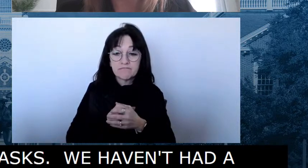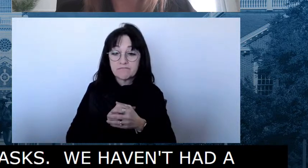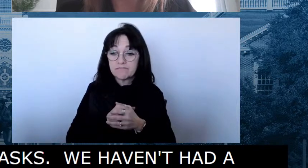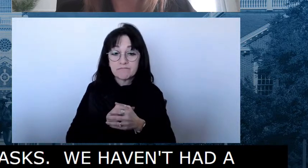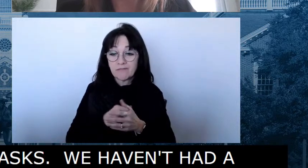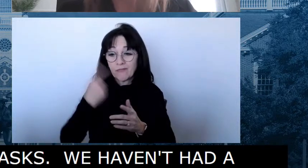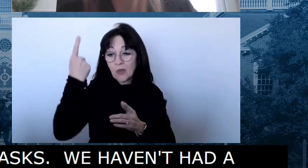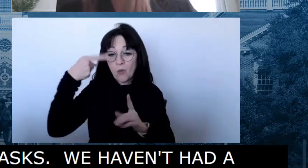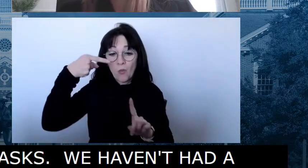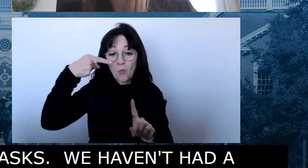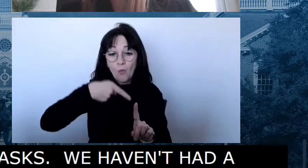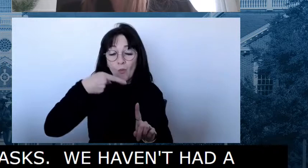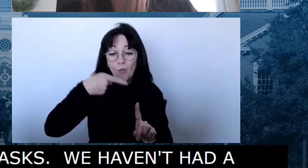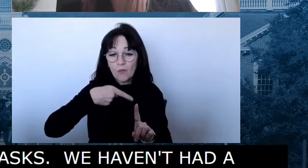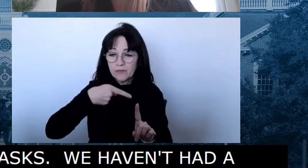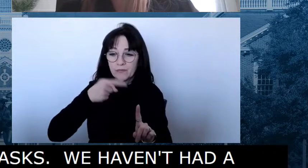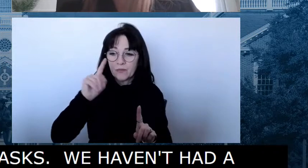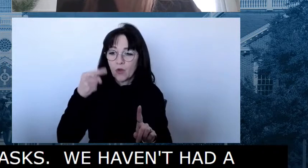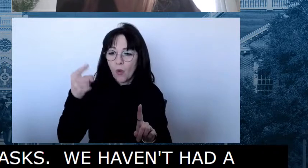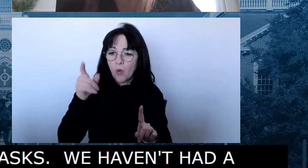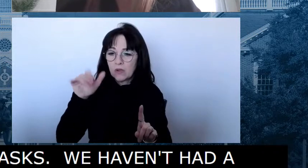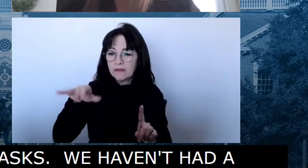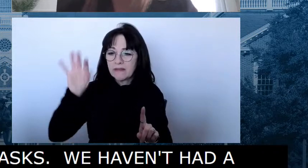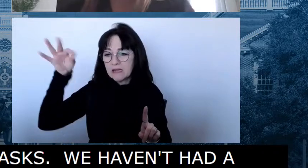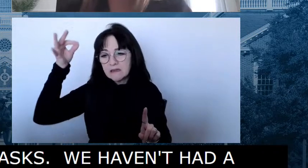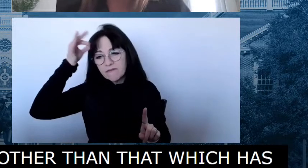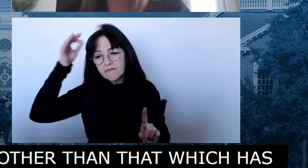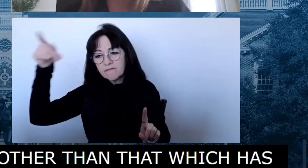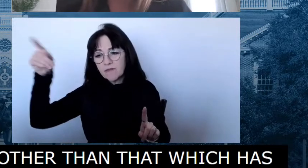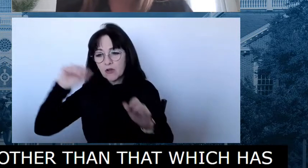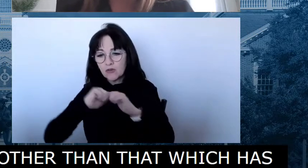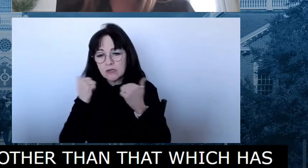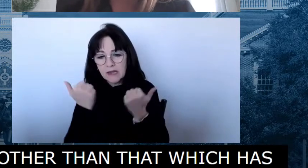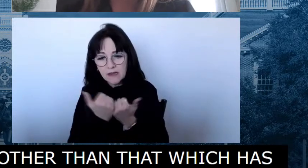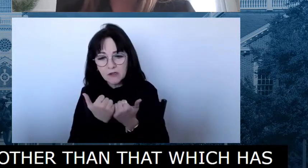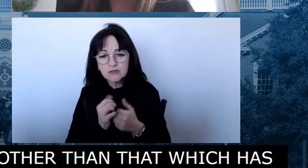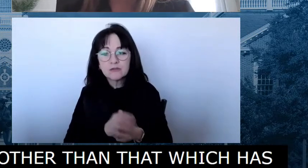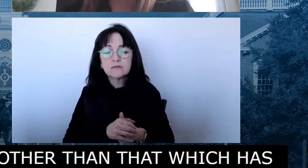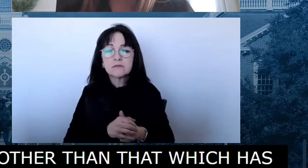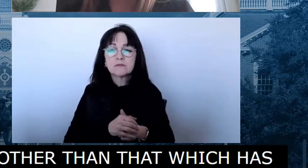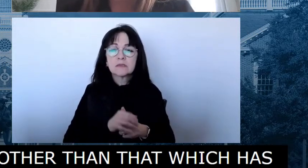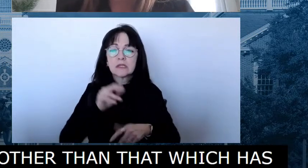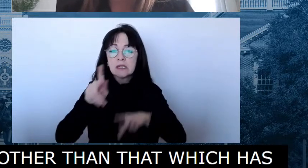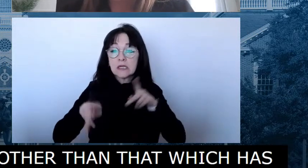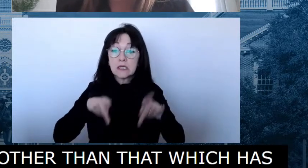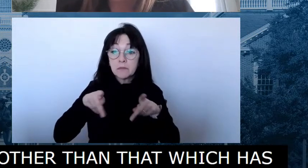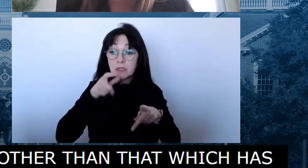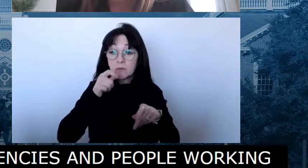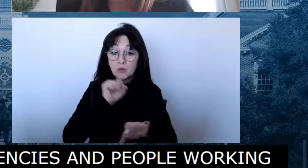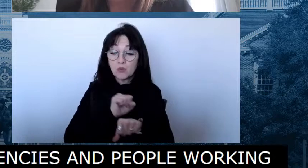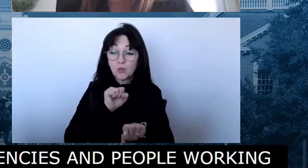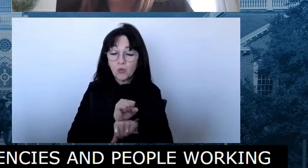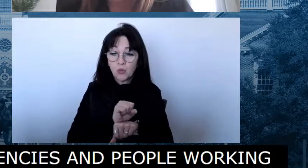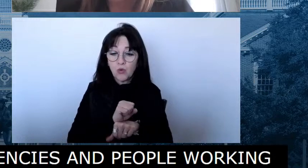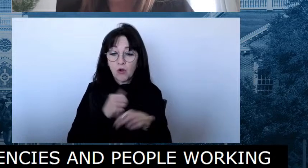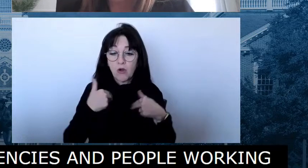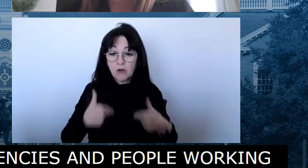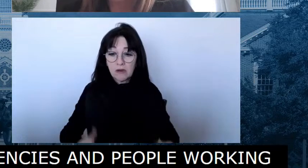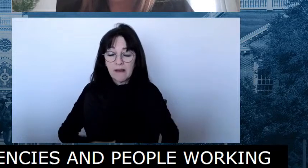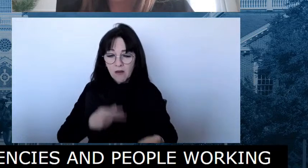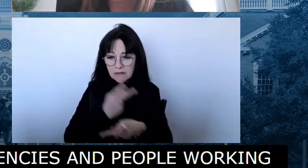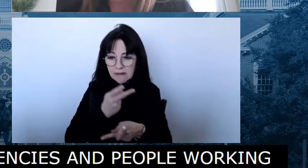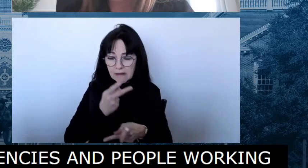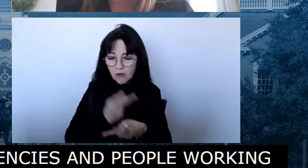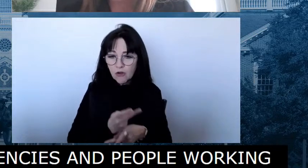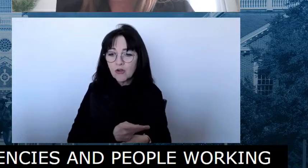has come through federal agencies and people working in certain healthcare and other venues, private